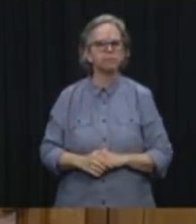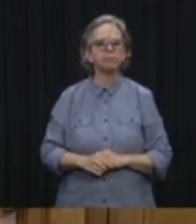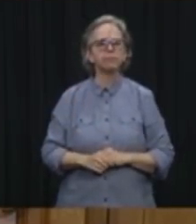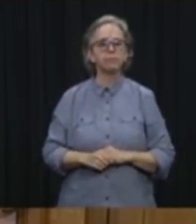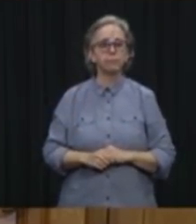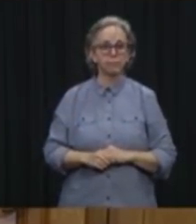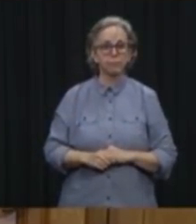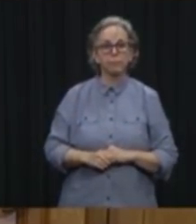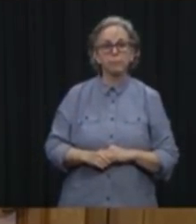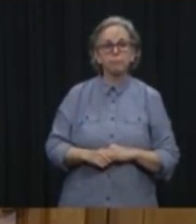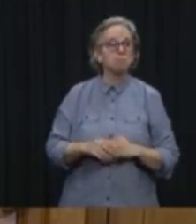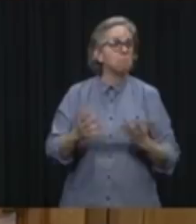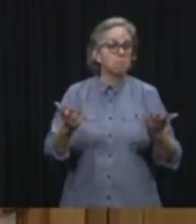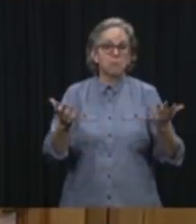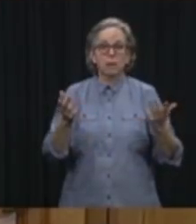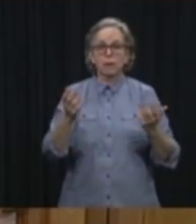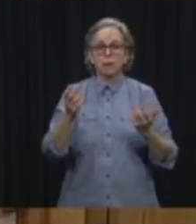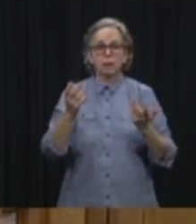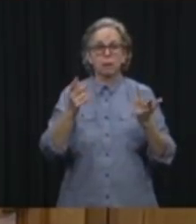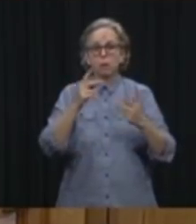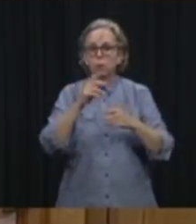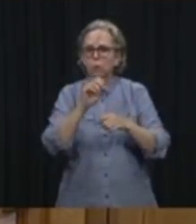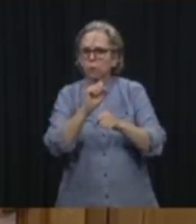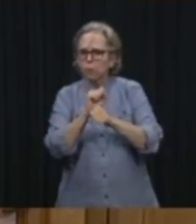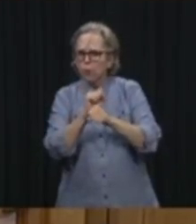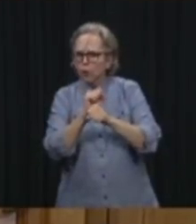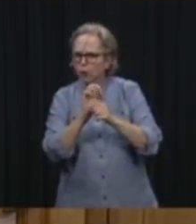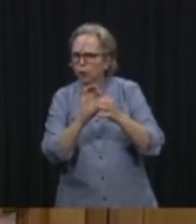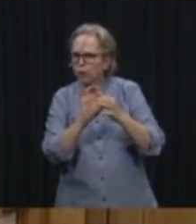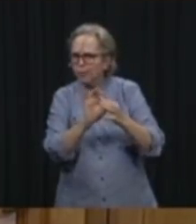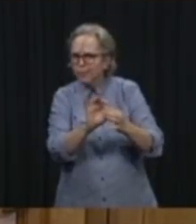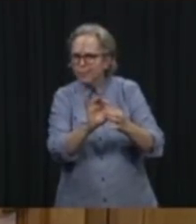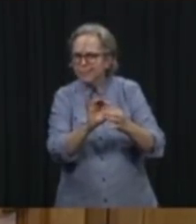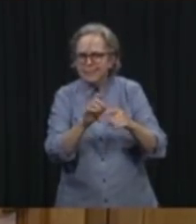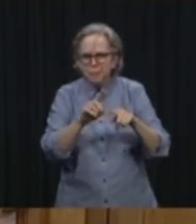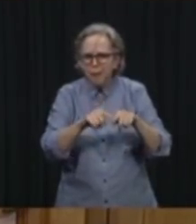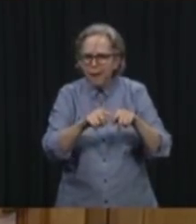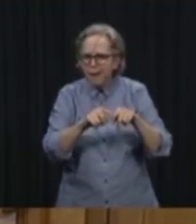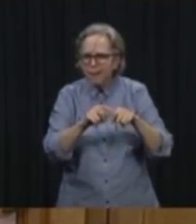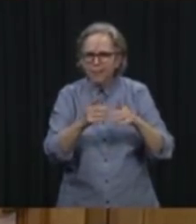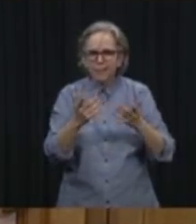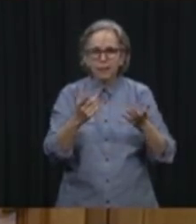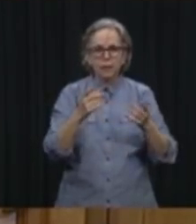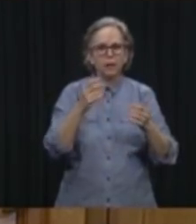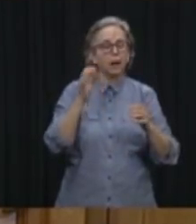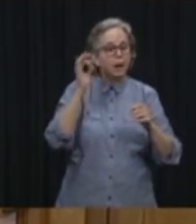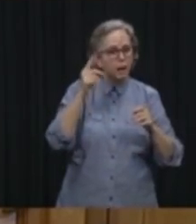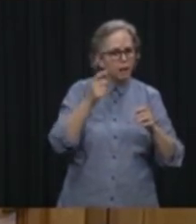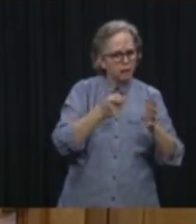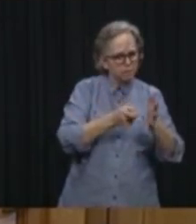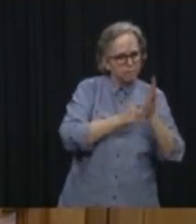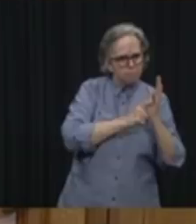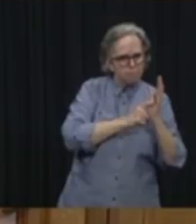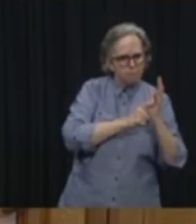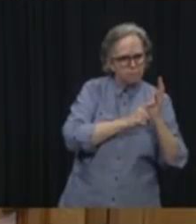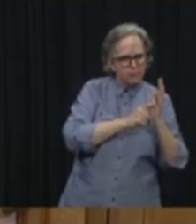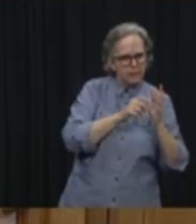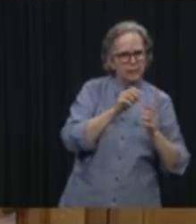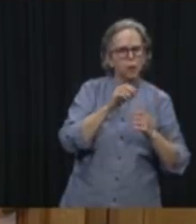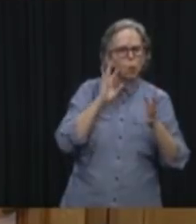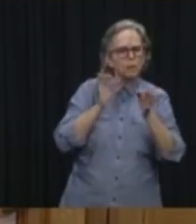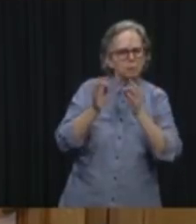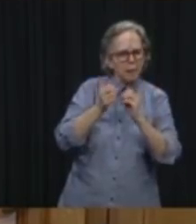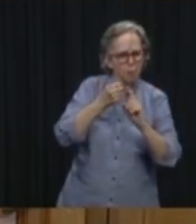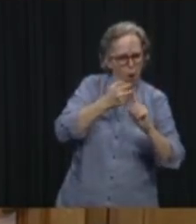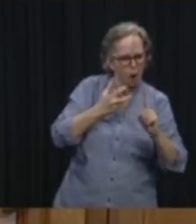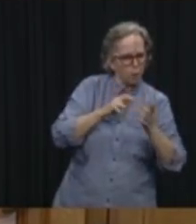Certain types of work that's deemed essential, and I'll talk about that in a moment. And the final